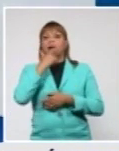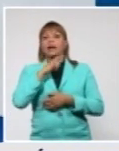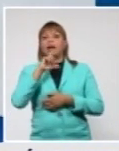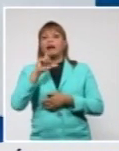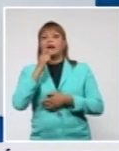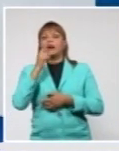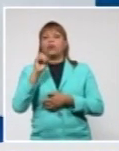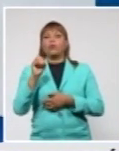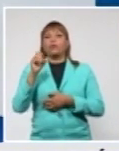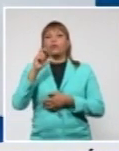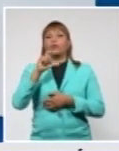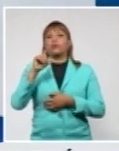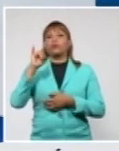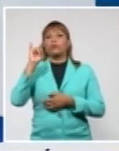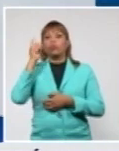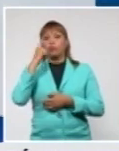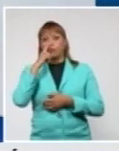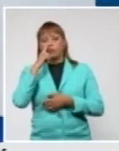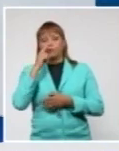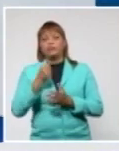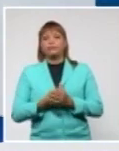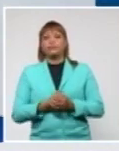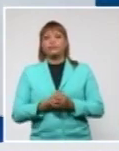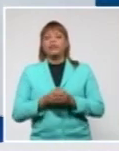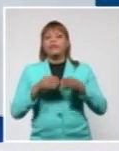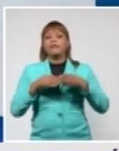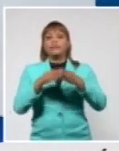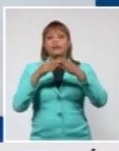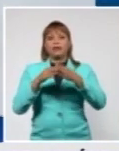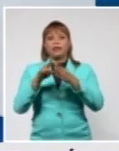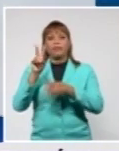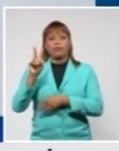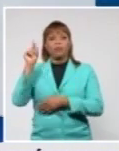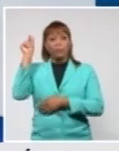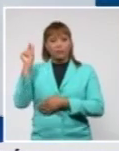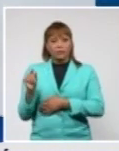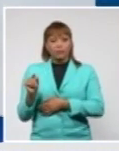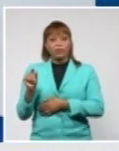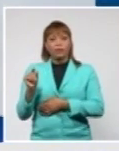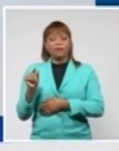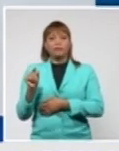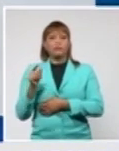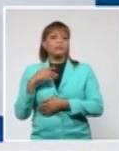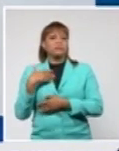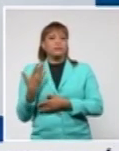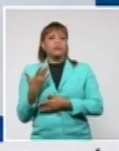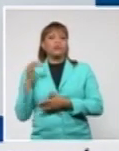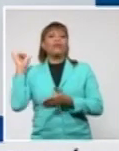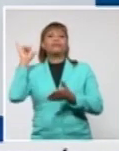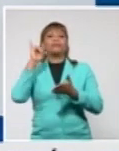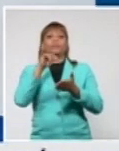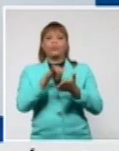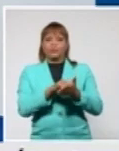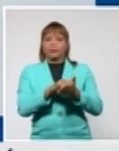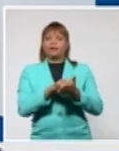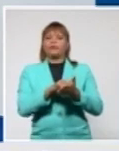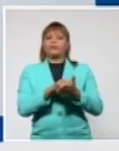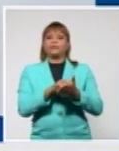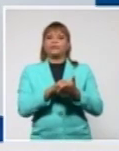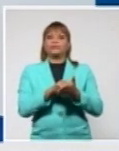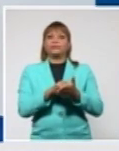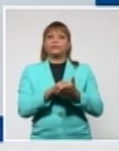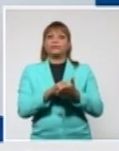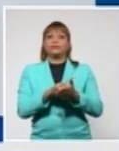2 imported cases from Granma belong to the municipalities of Cauto Cristo and Bayamo.